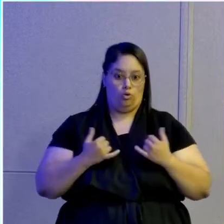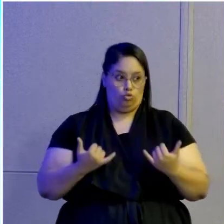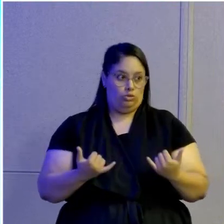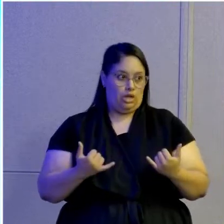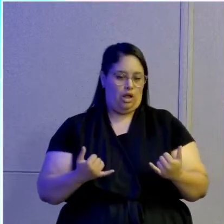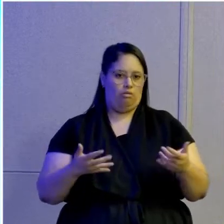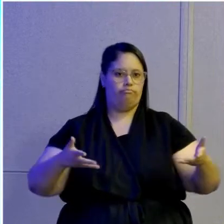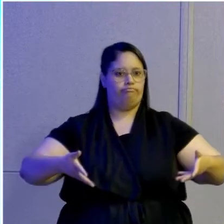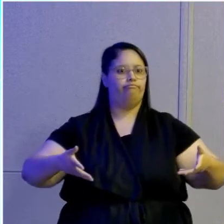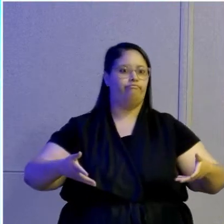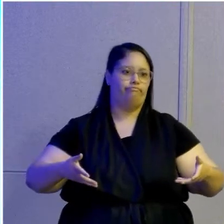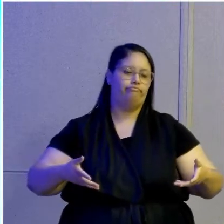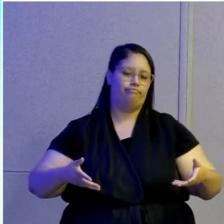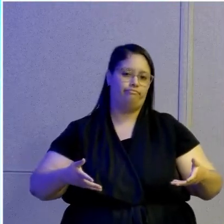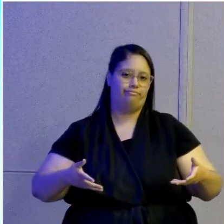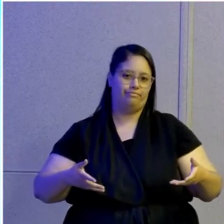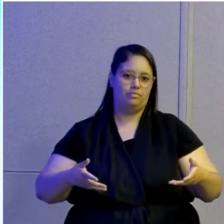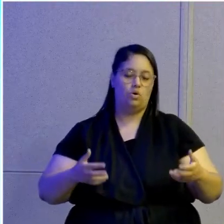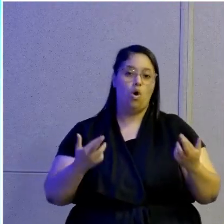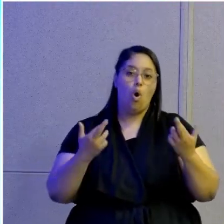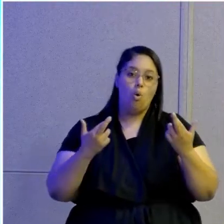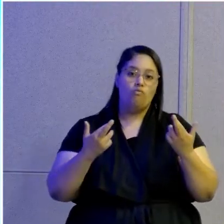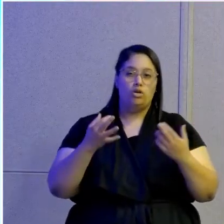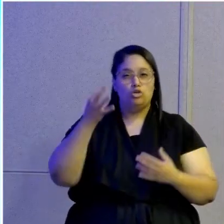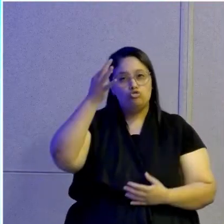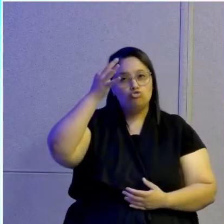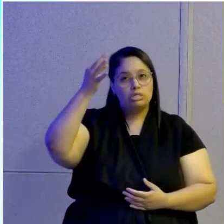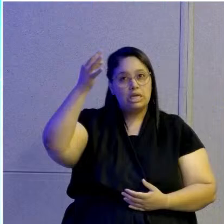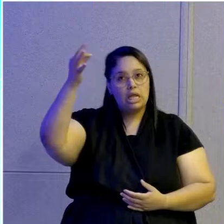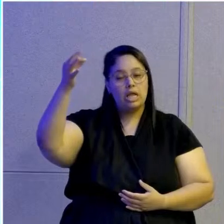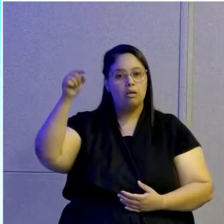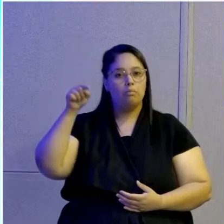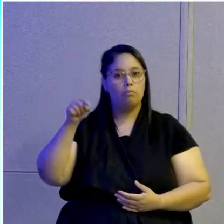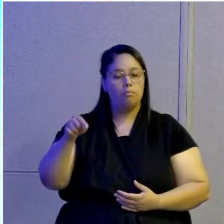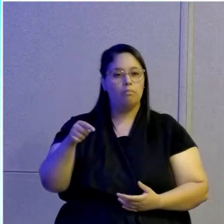today, and hopefully the dream of taking